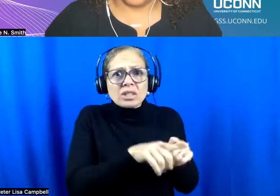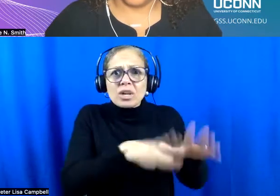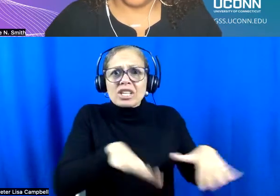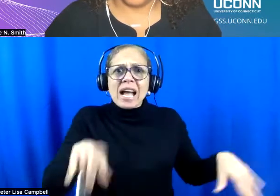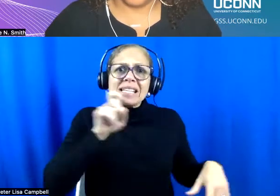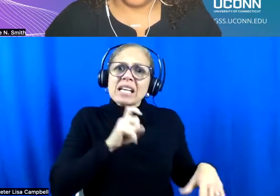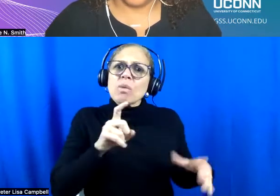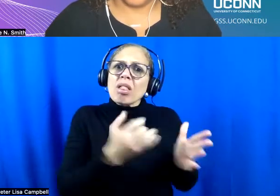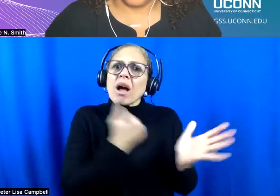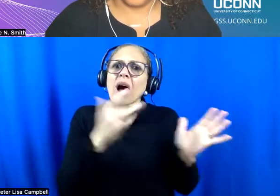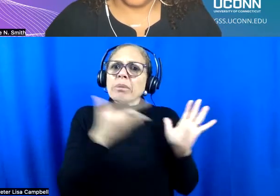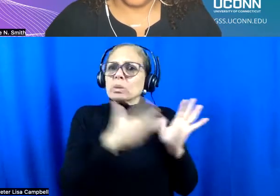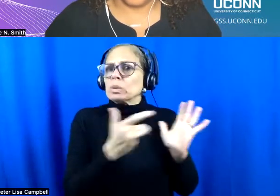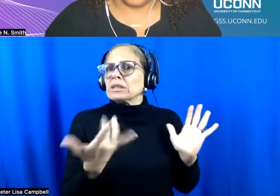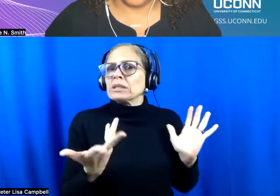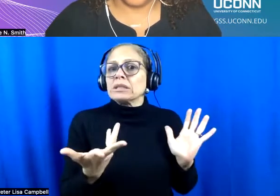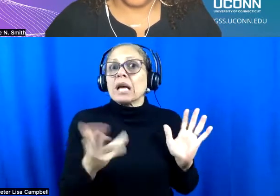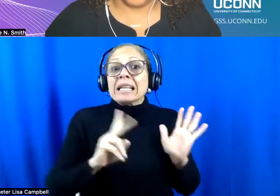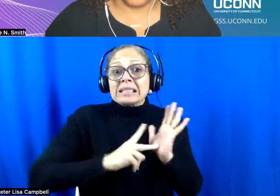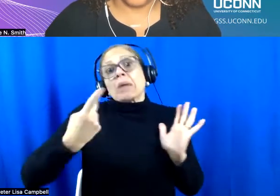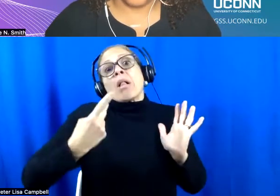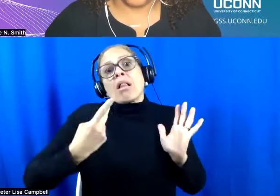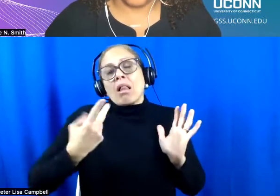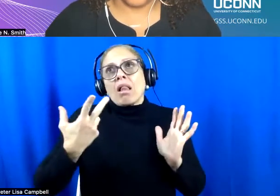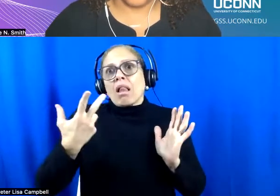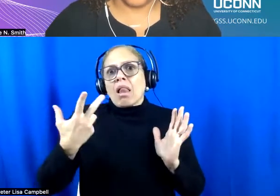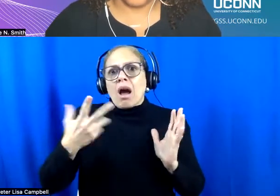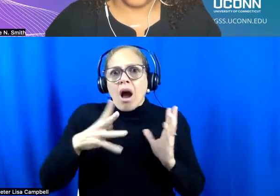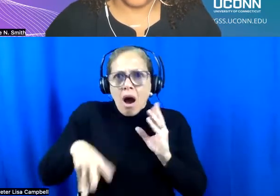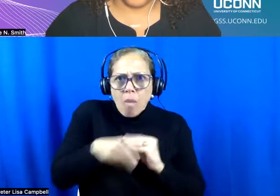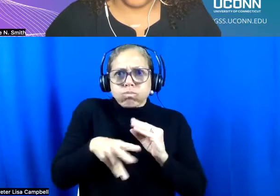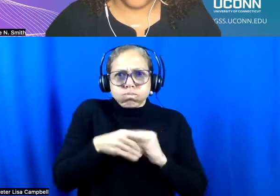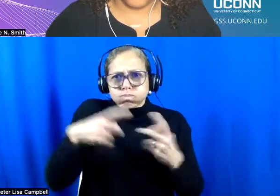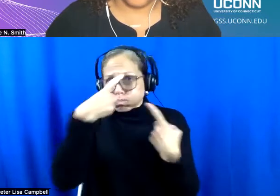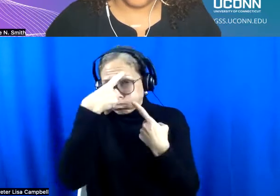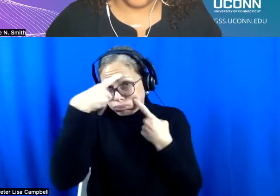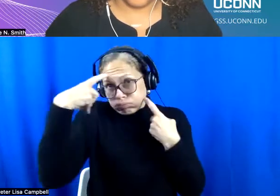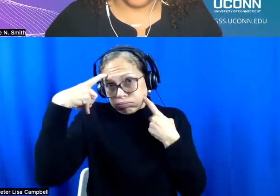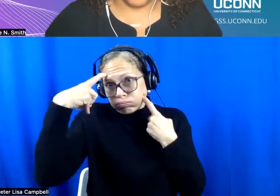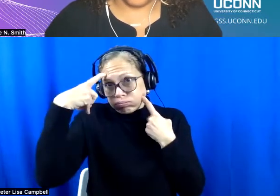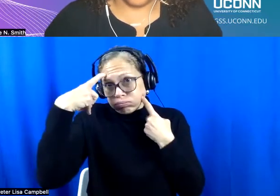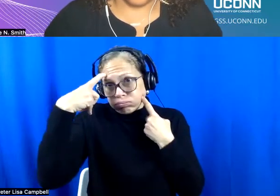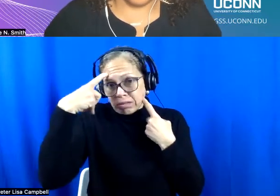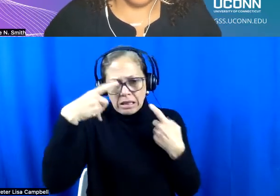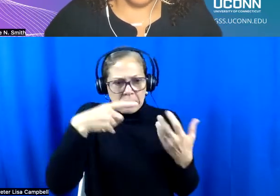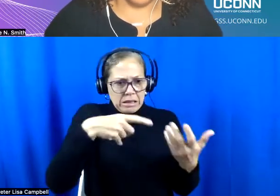sexual abuse. So it is a double, it's this compounded trauma, right? They're in this